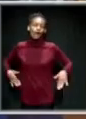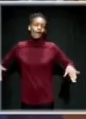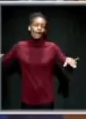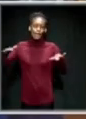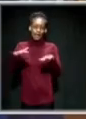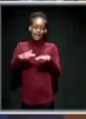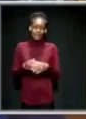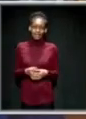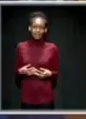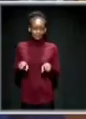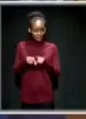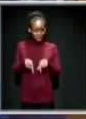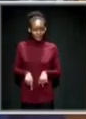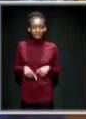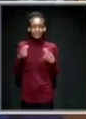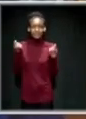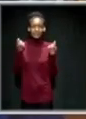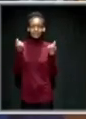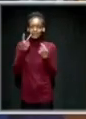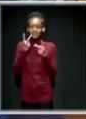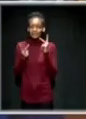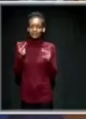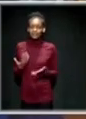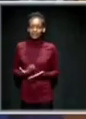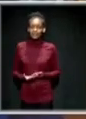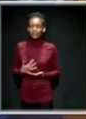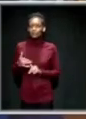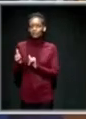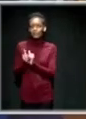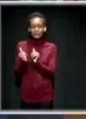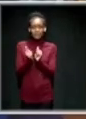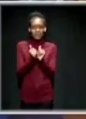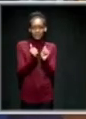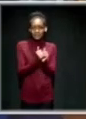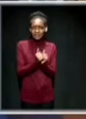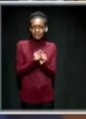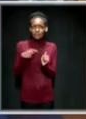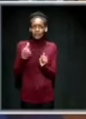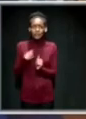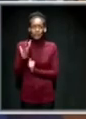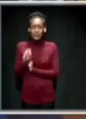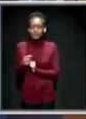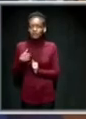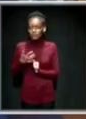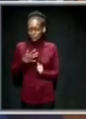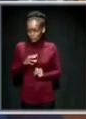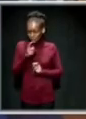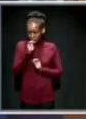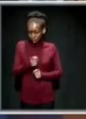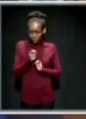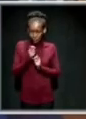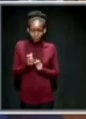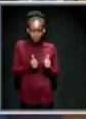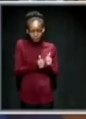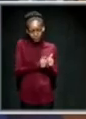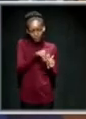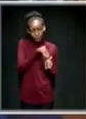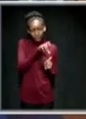would like to acknowledge the partnership that we have. UNICEF has been partnering with the Department of Social Development,